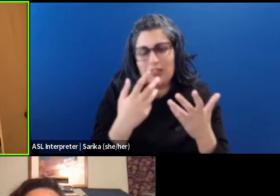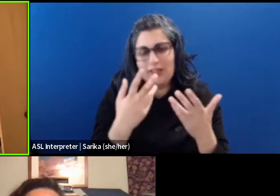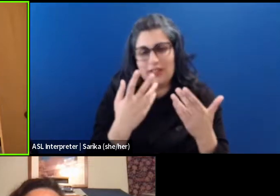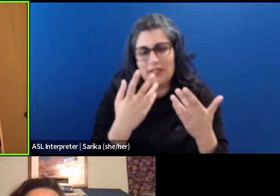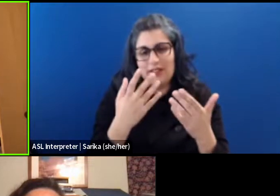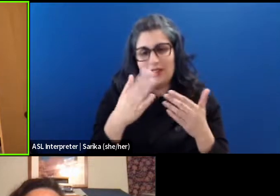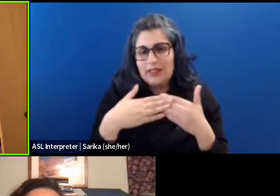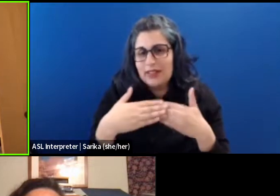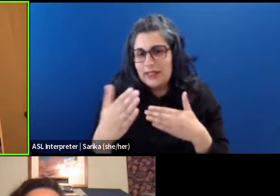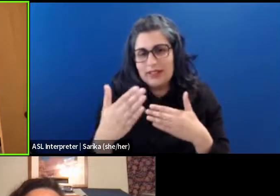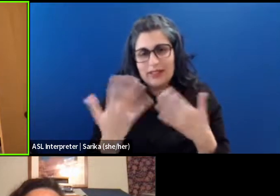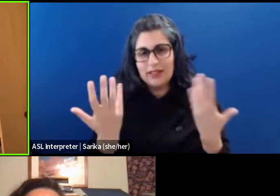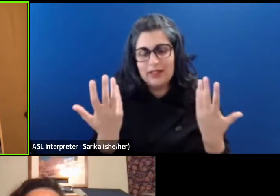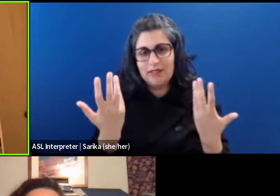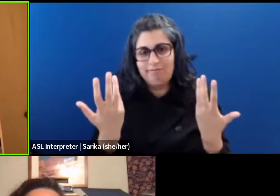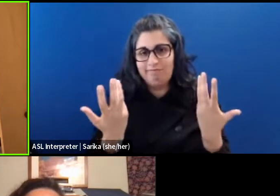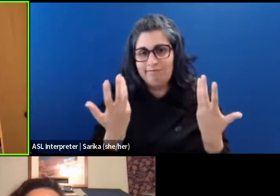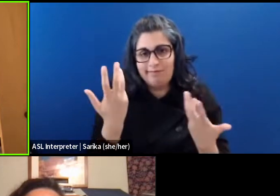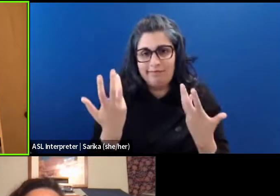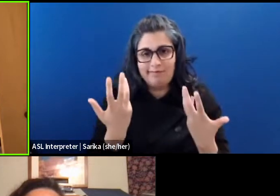any longer.